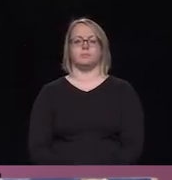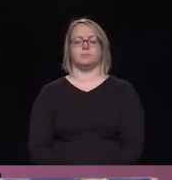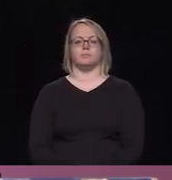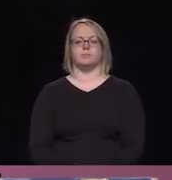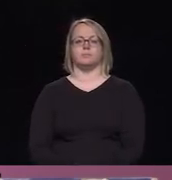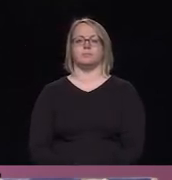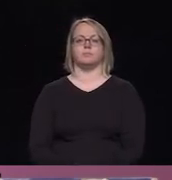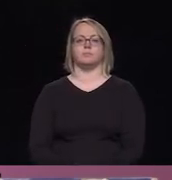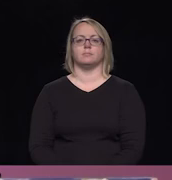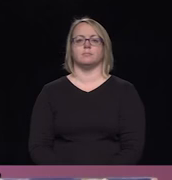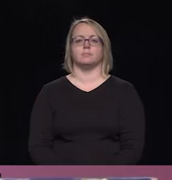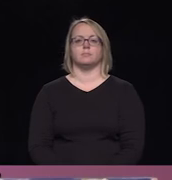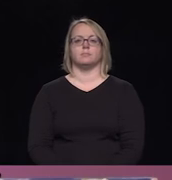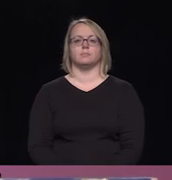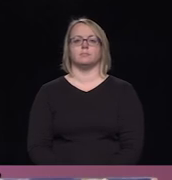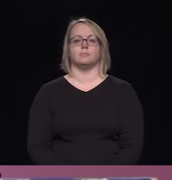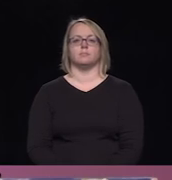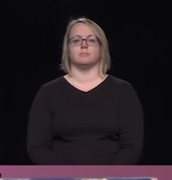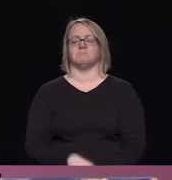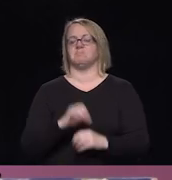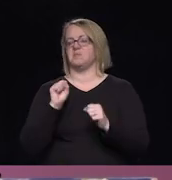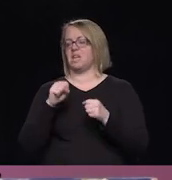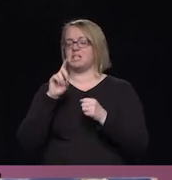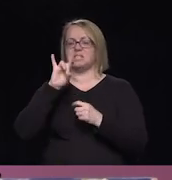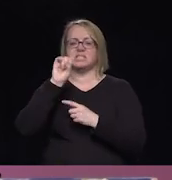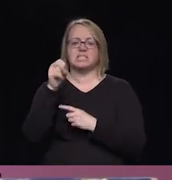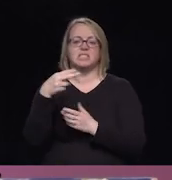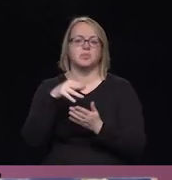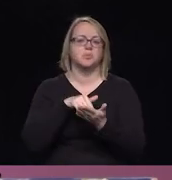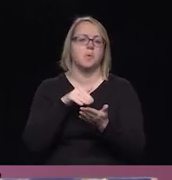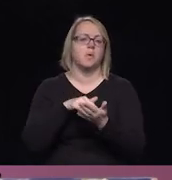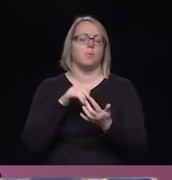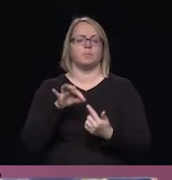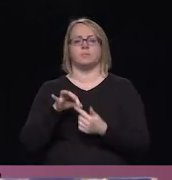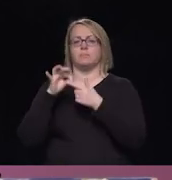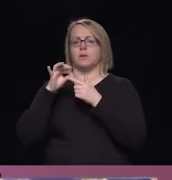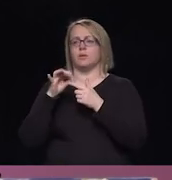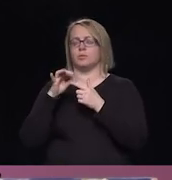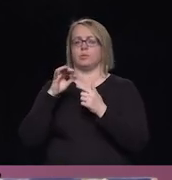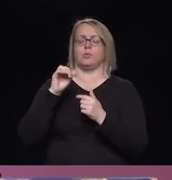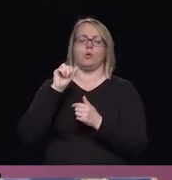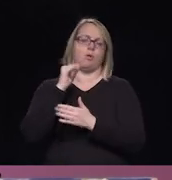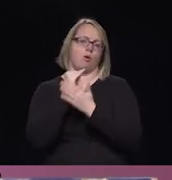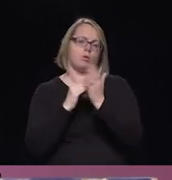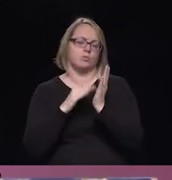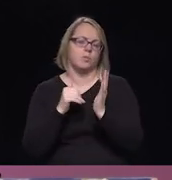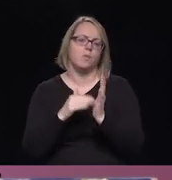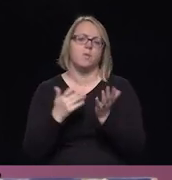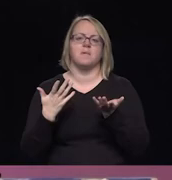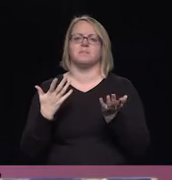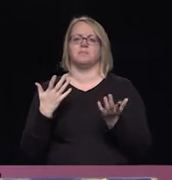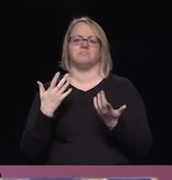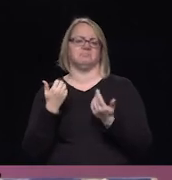you can wash it right away. You can use soap, dish soap. We have brush cleaner soap, anything you want.